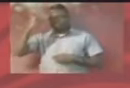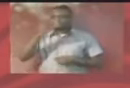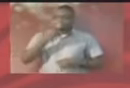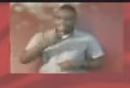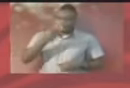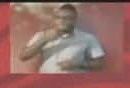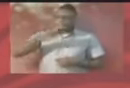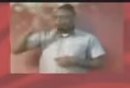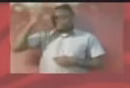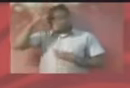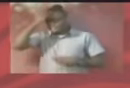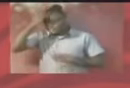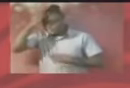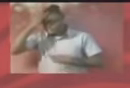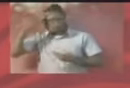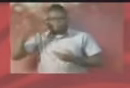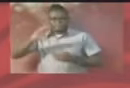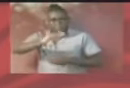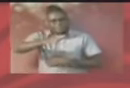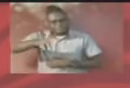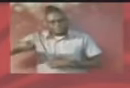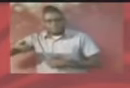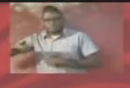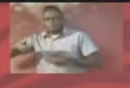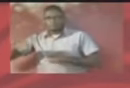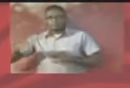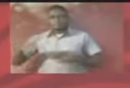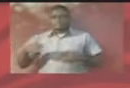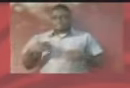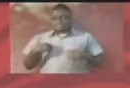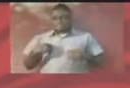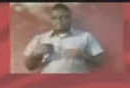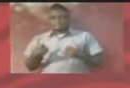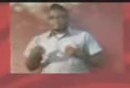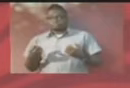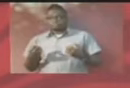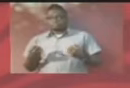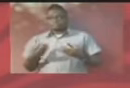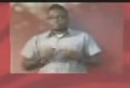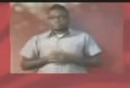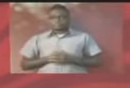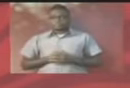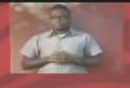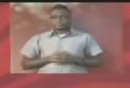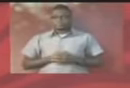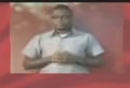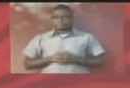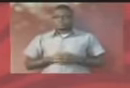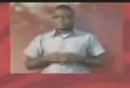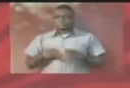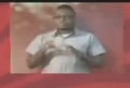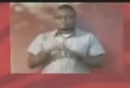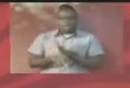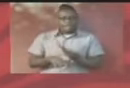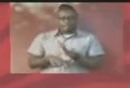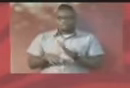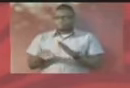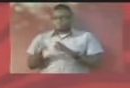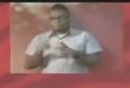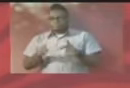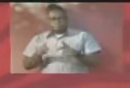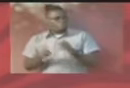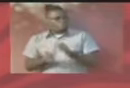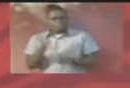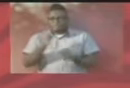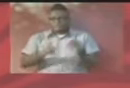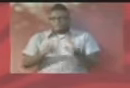single most cost-efficient method as outlined by WHO. We know from the history of vaccination